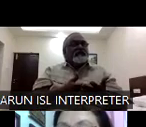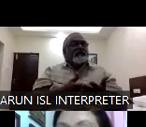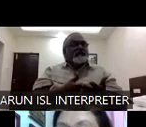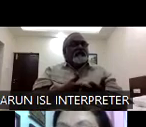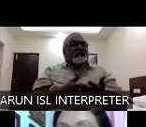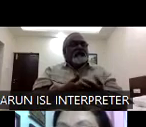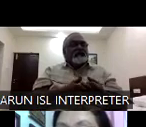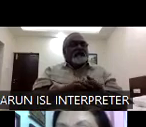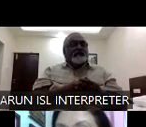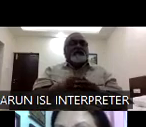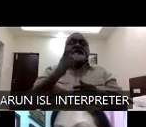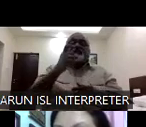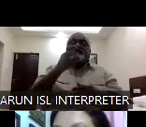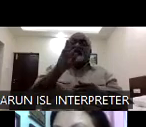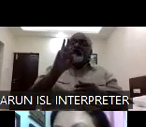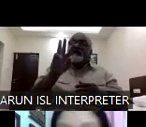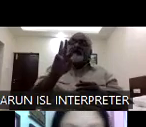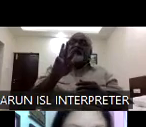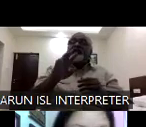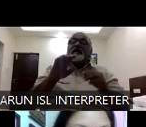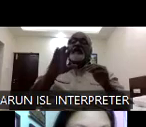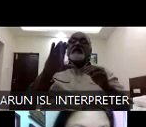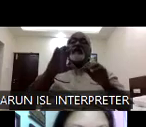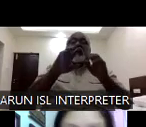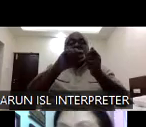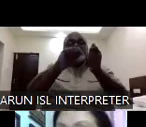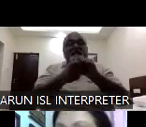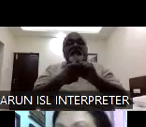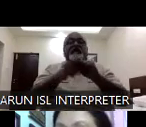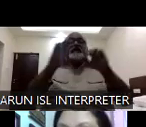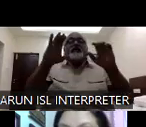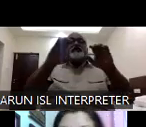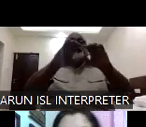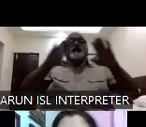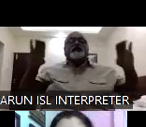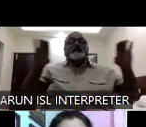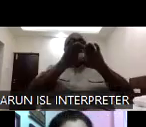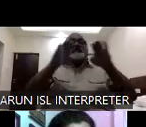73rd Amendment and the three-tier system in Panchayat. Are you aware about all these concepts?